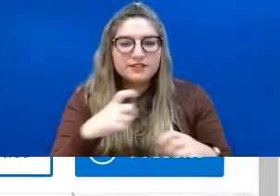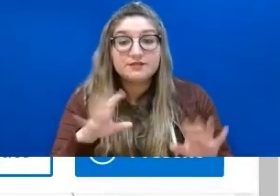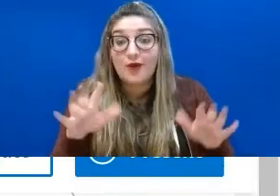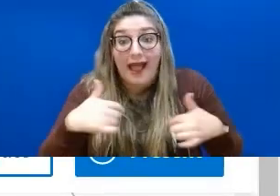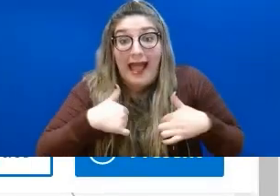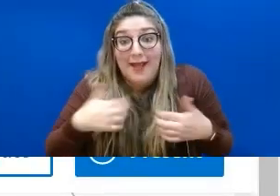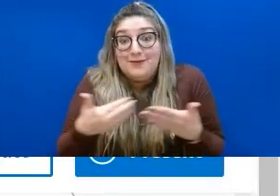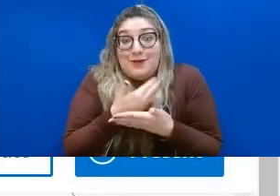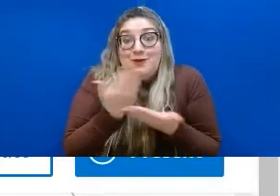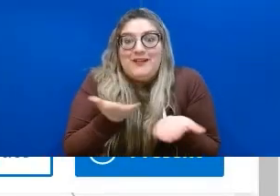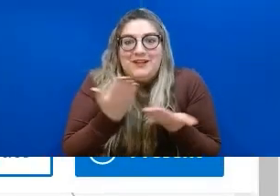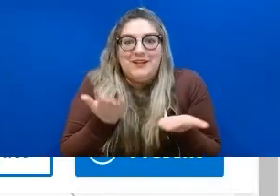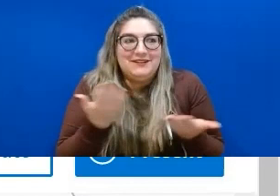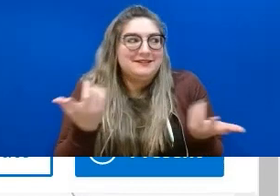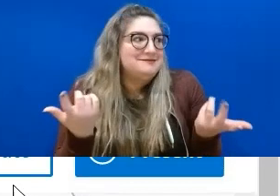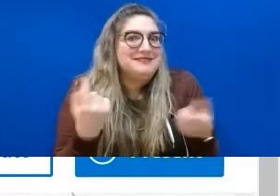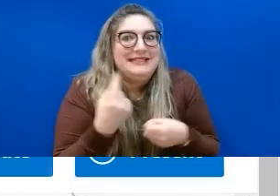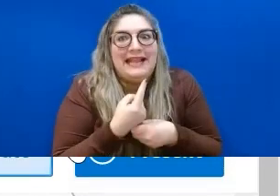here. This is like day, I'm not even sure.